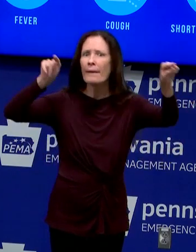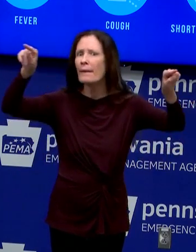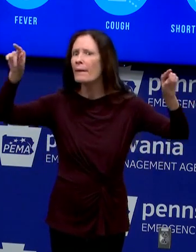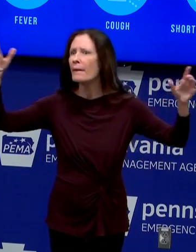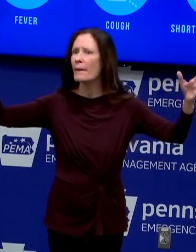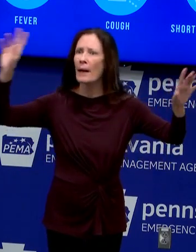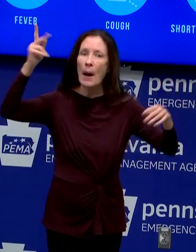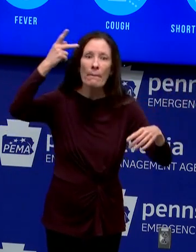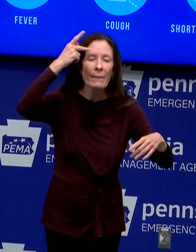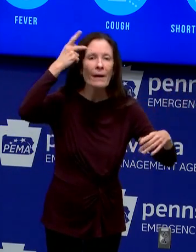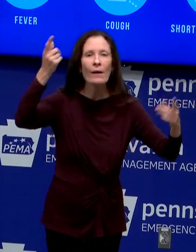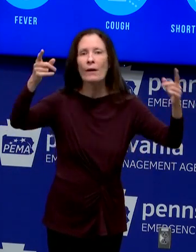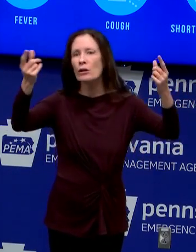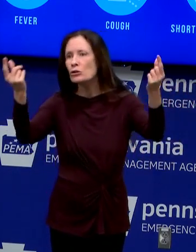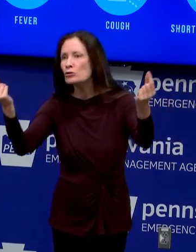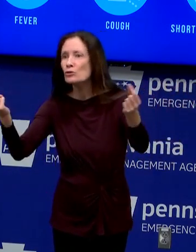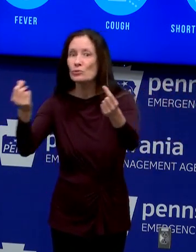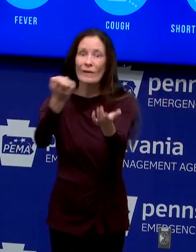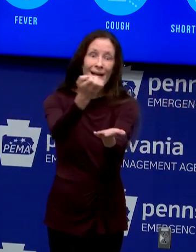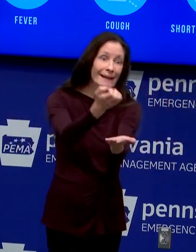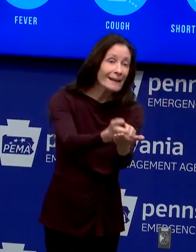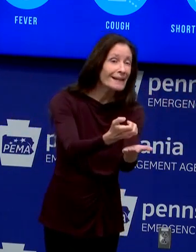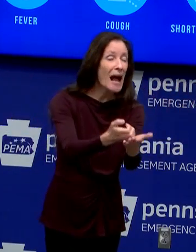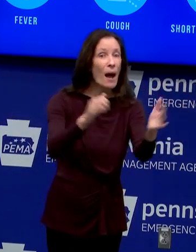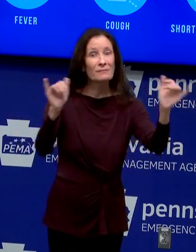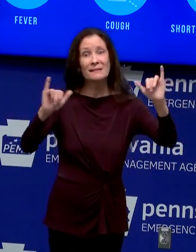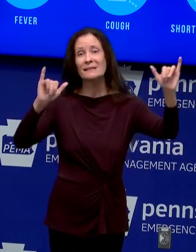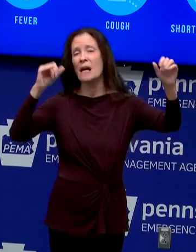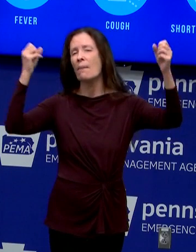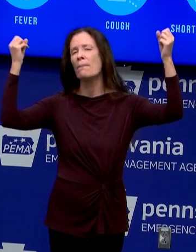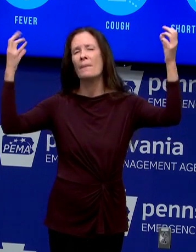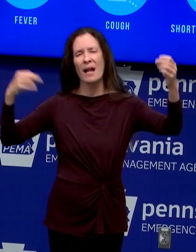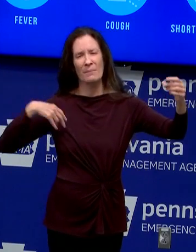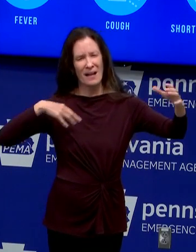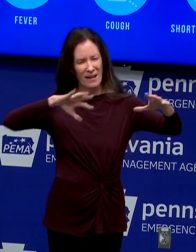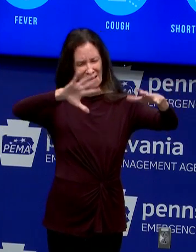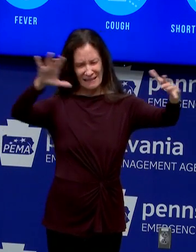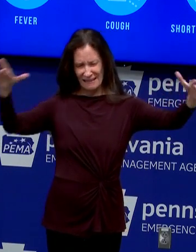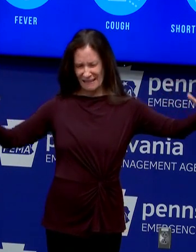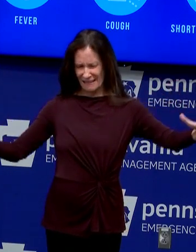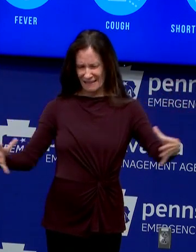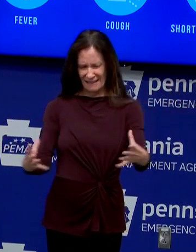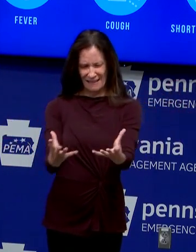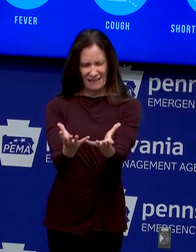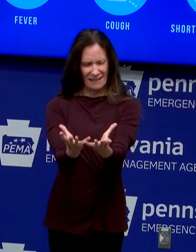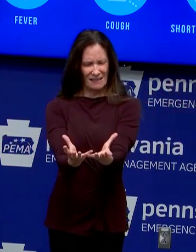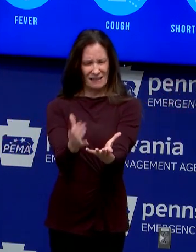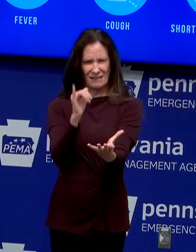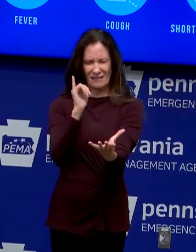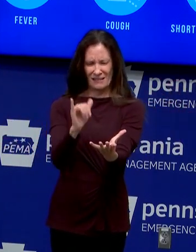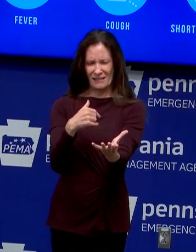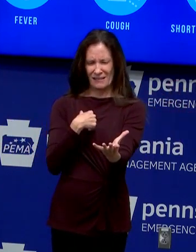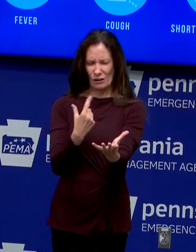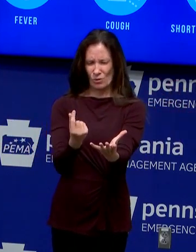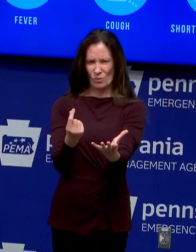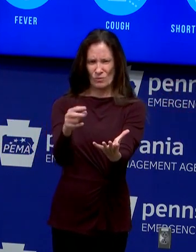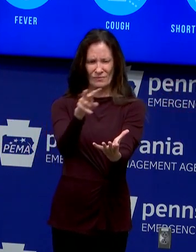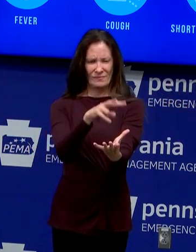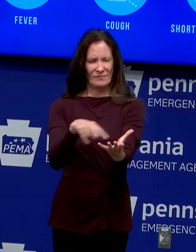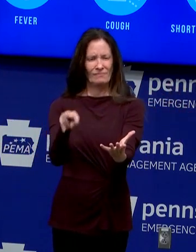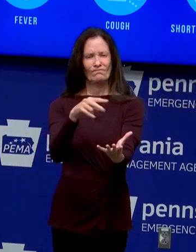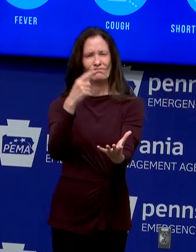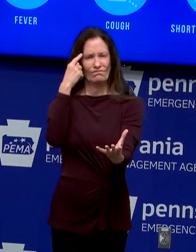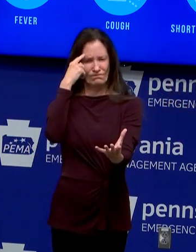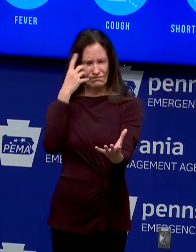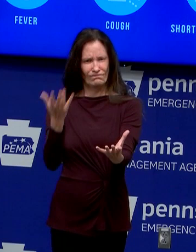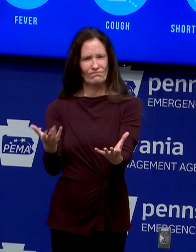and particularly economic impacts. So all of that has to be taken into consideration when we make our recommendations, and then the governor